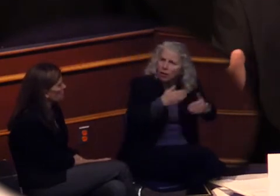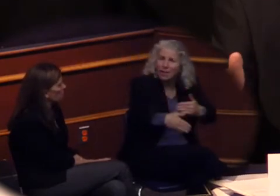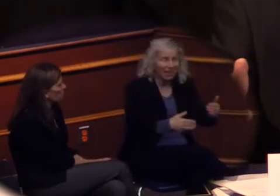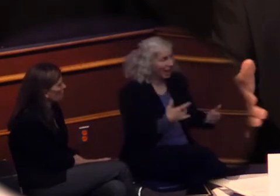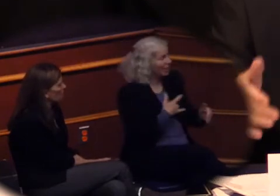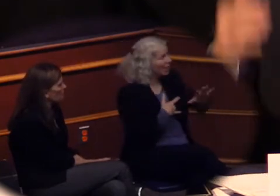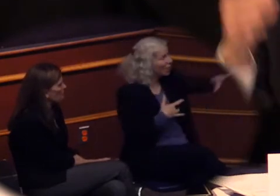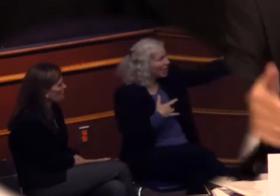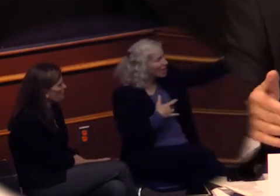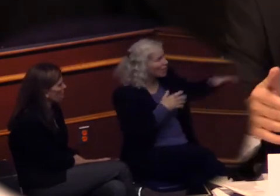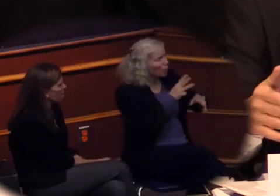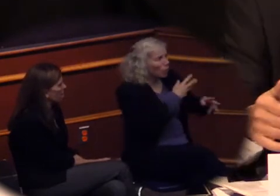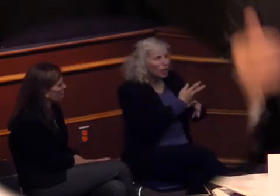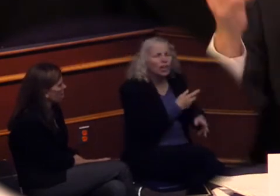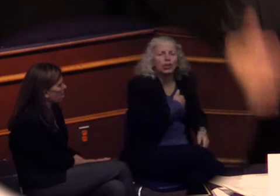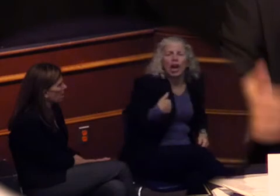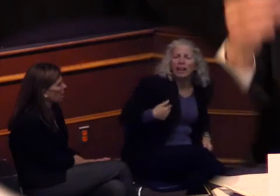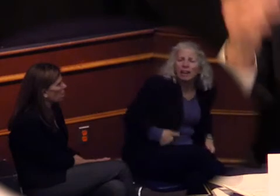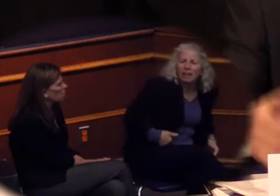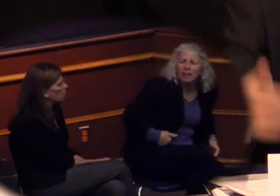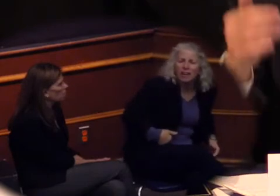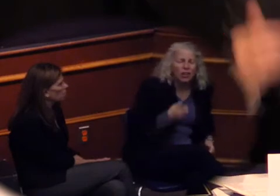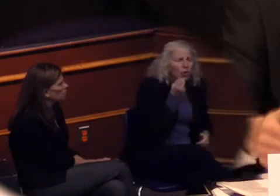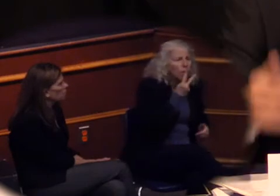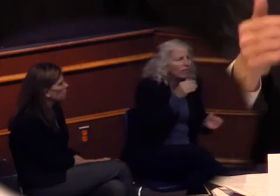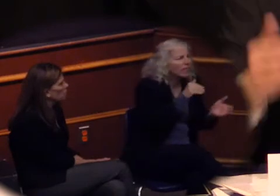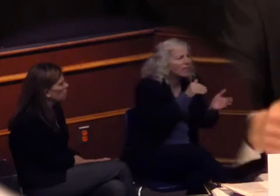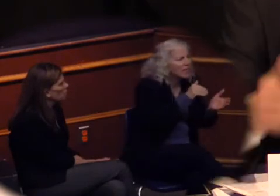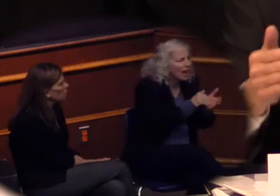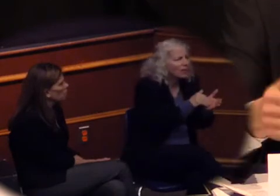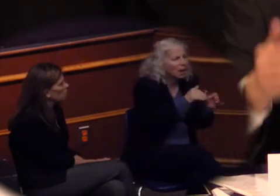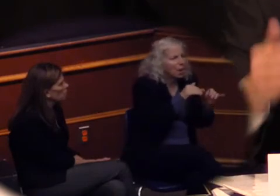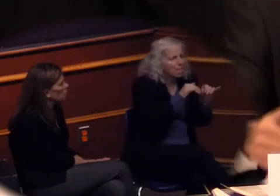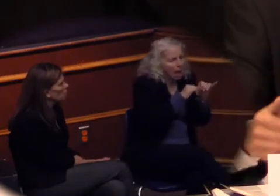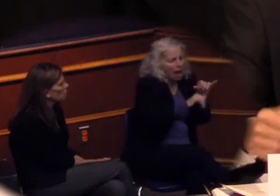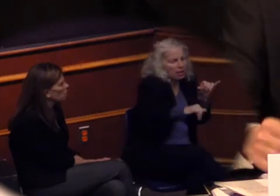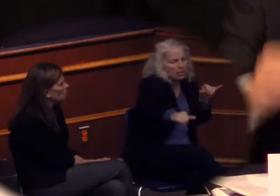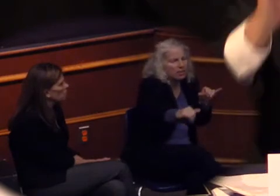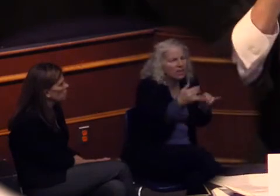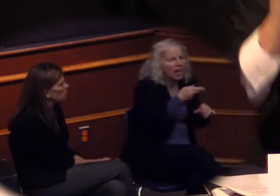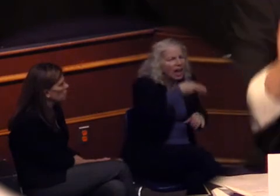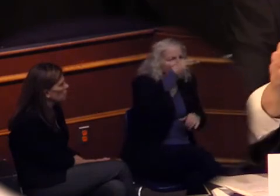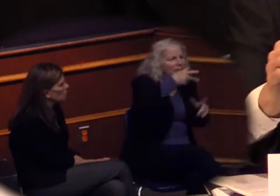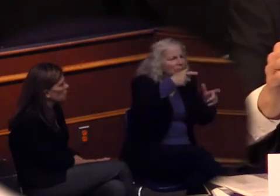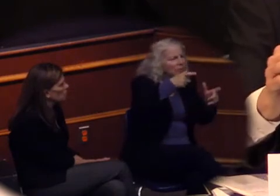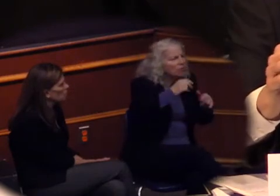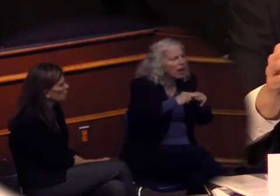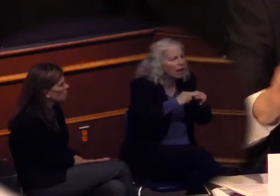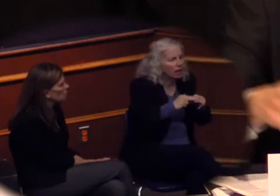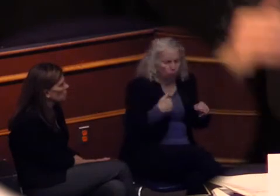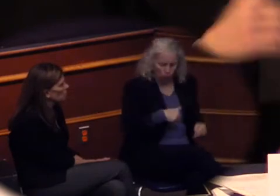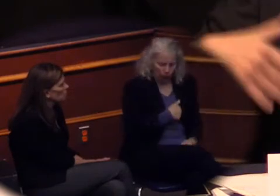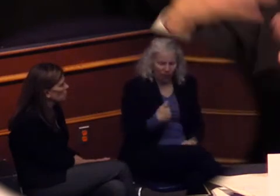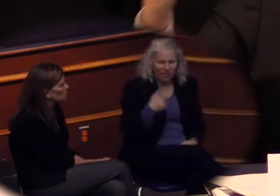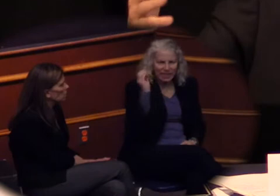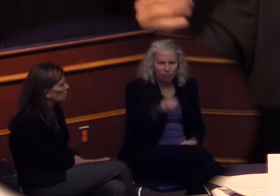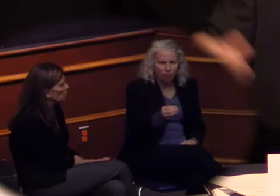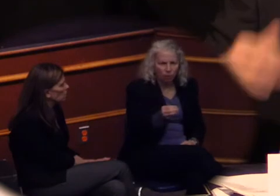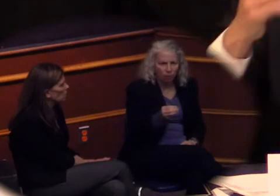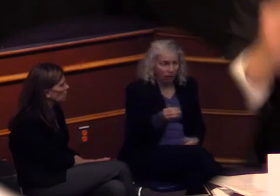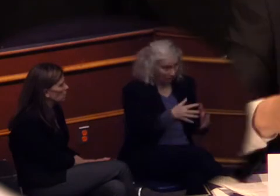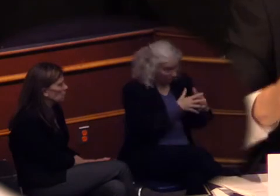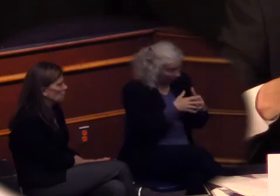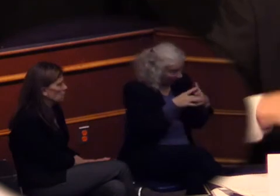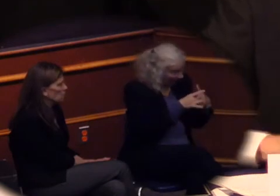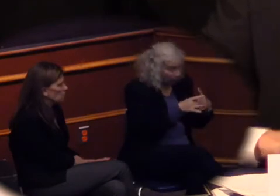rest of the world. China has 12,000 miles of high-speed rail. We have zero. So we say America's